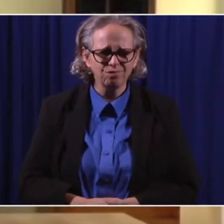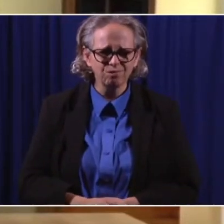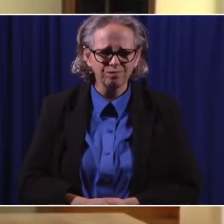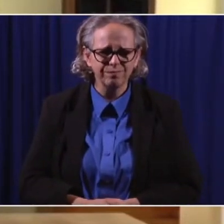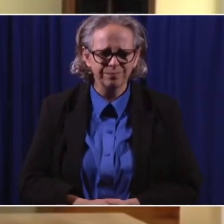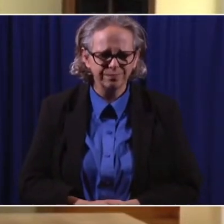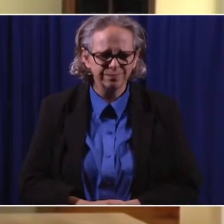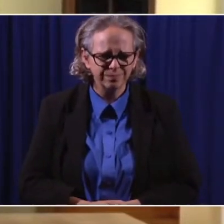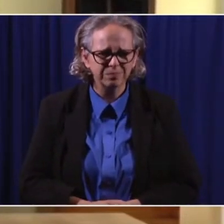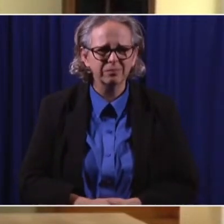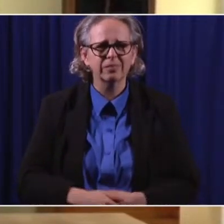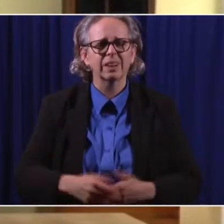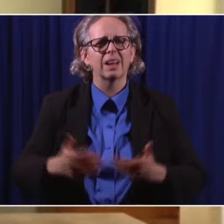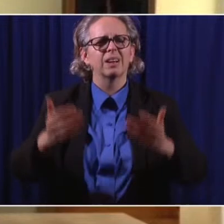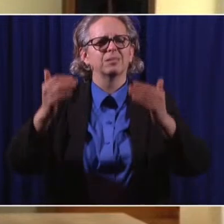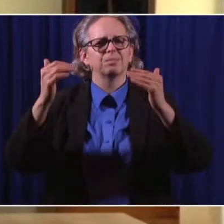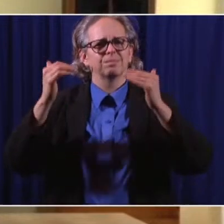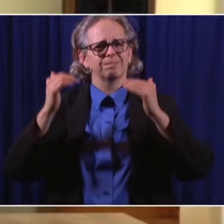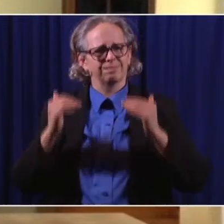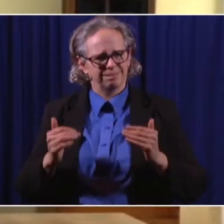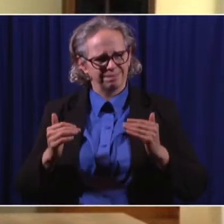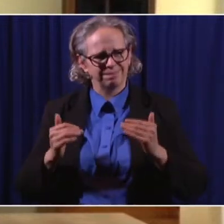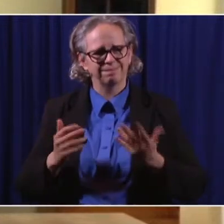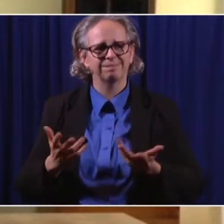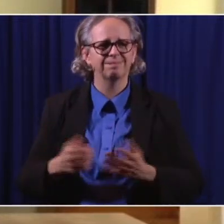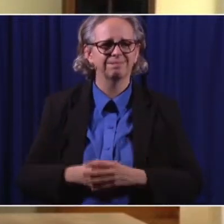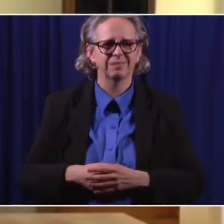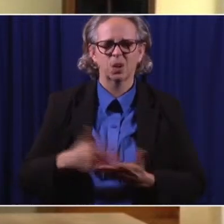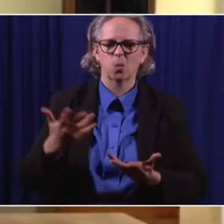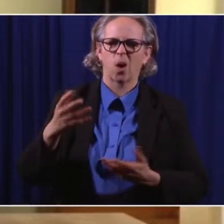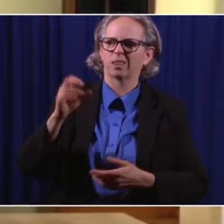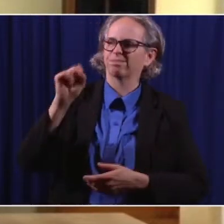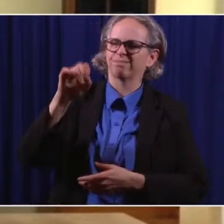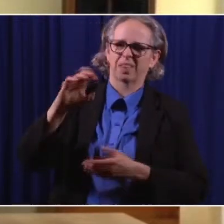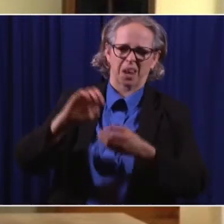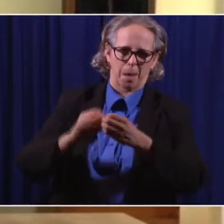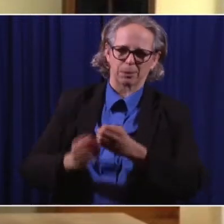Eric, let's go to the data.